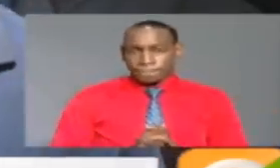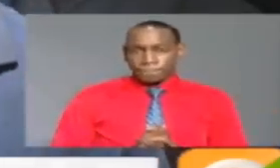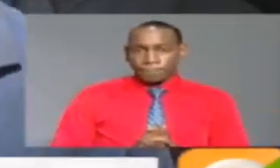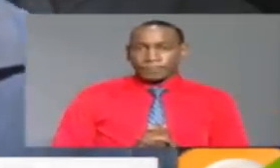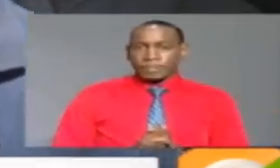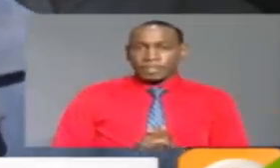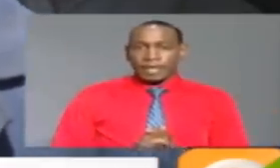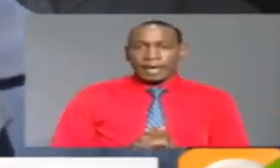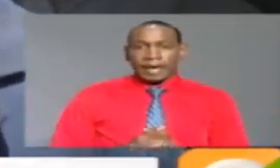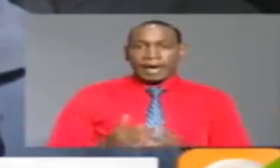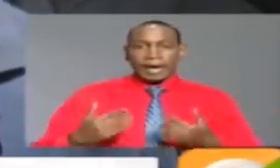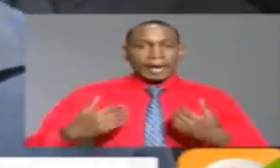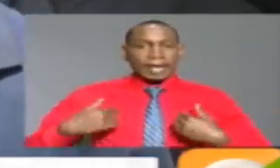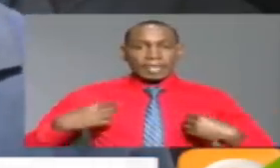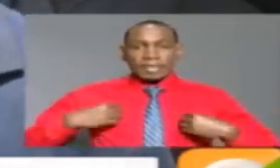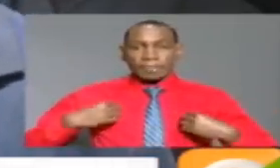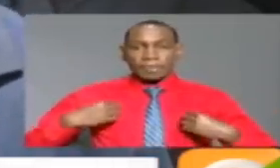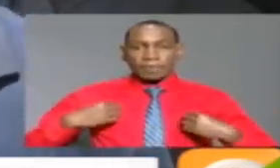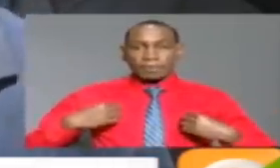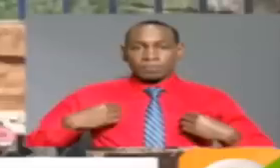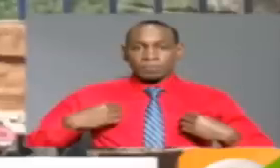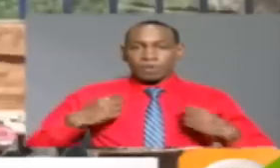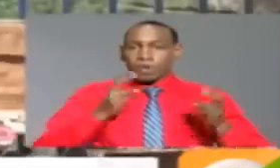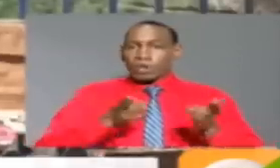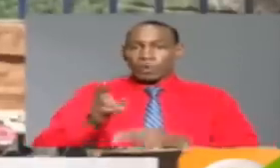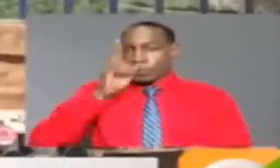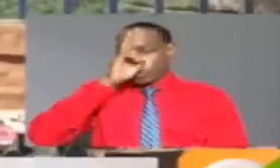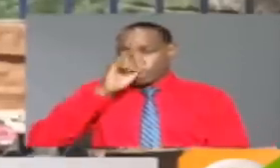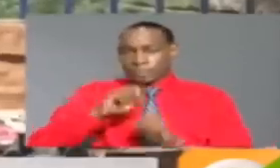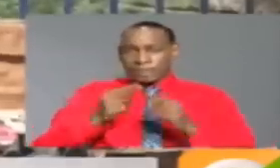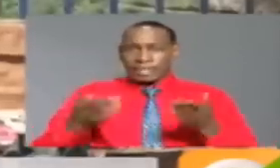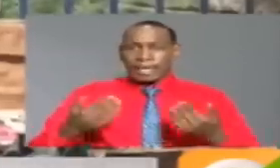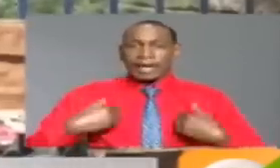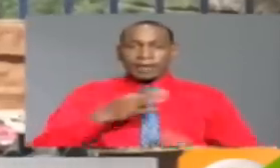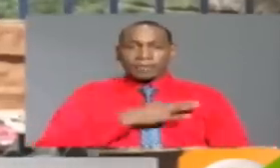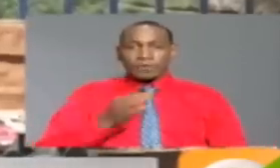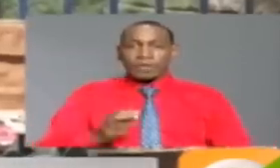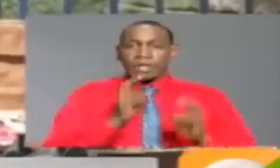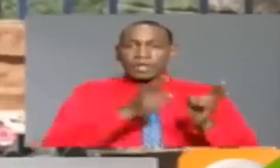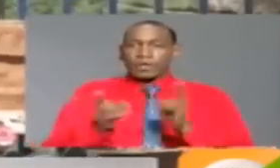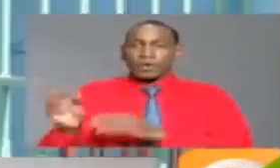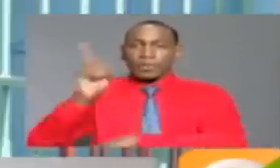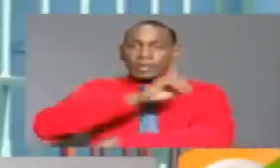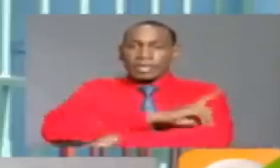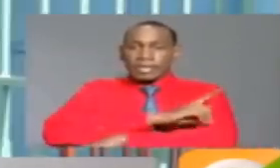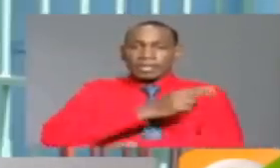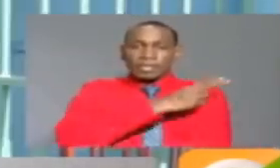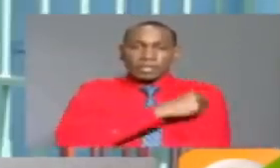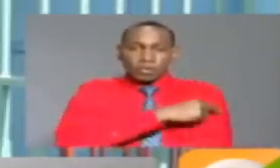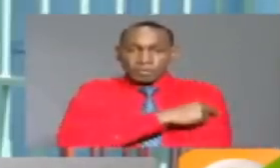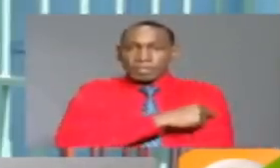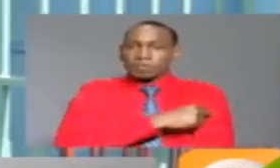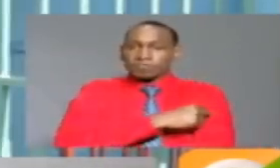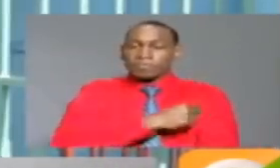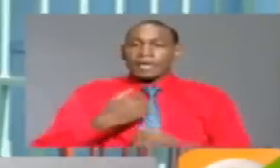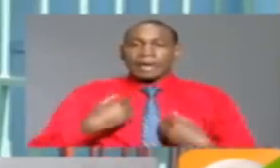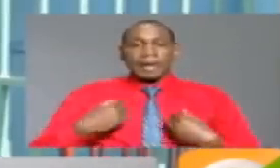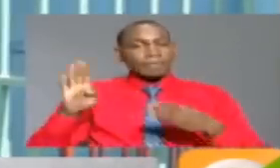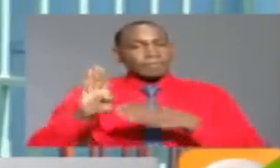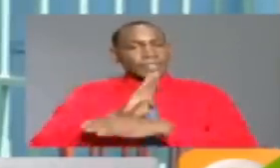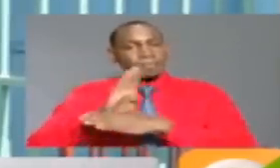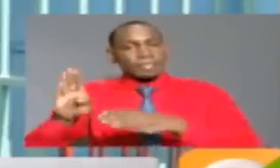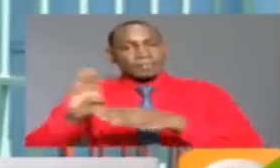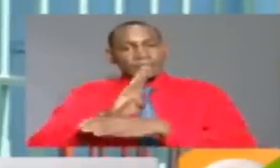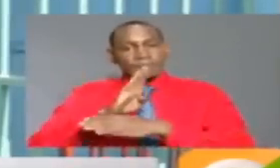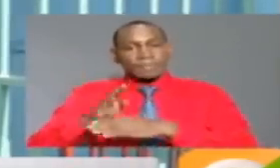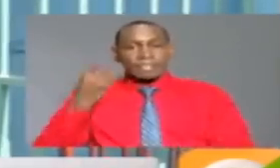ma plane, lakini sasa wale wako hapo ni wale wako na uniform. On an ordinary day, the building will be witnessing an influx of